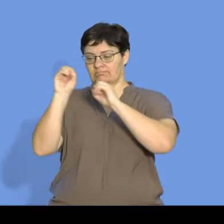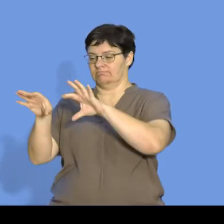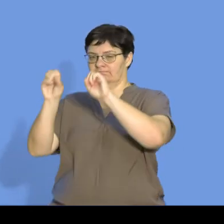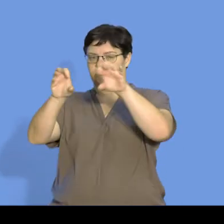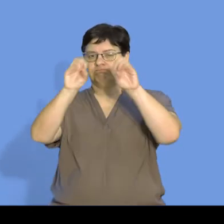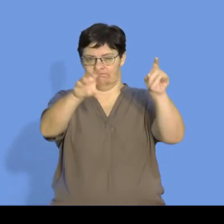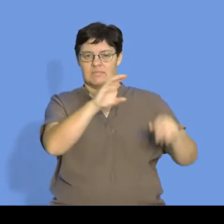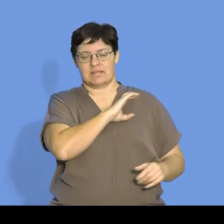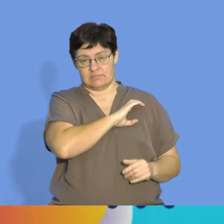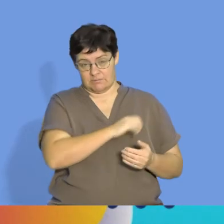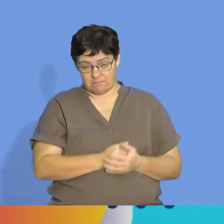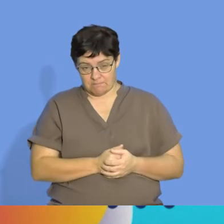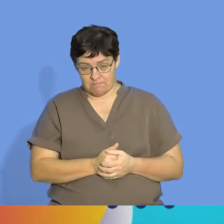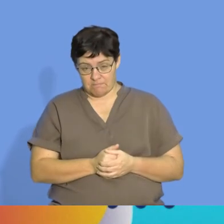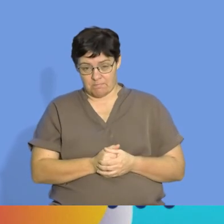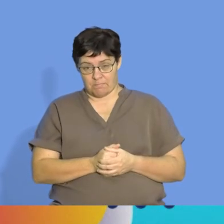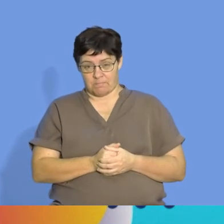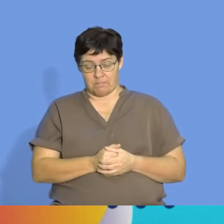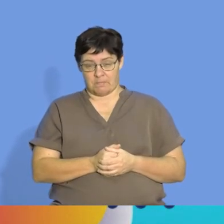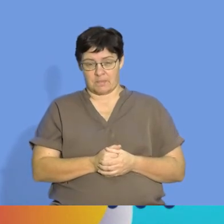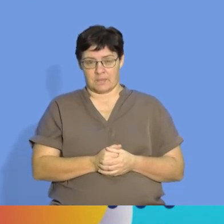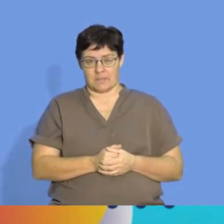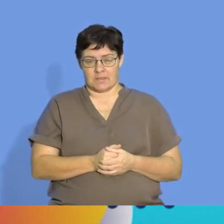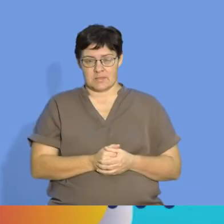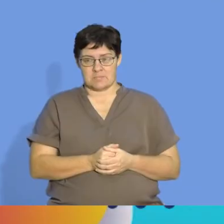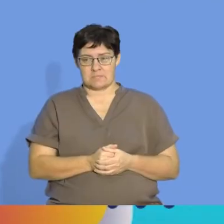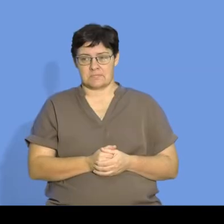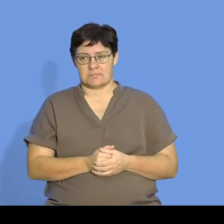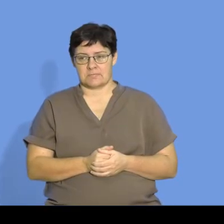the deliveries to our customers. And